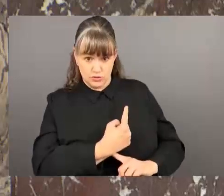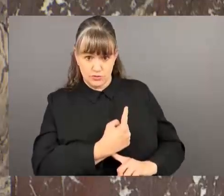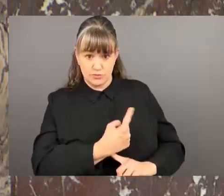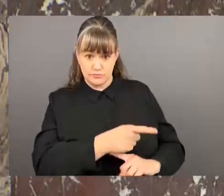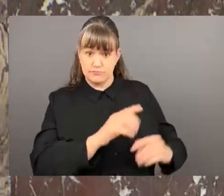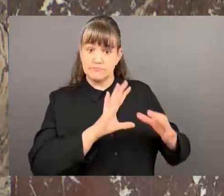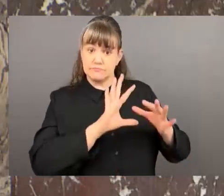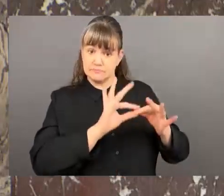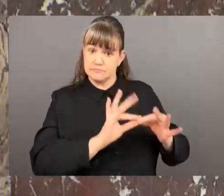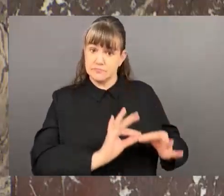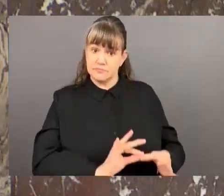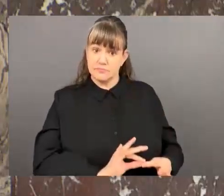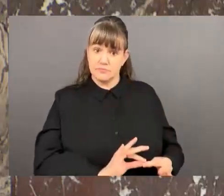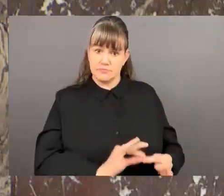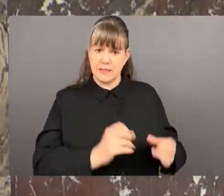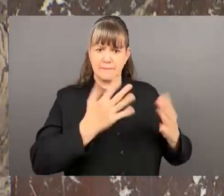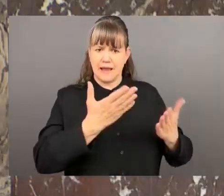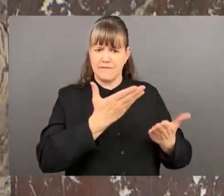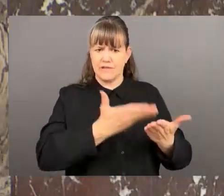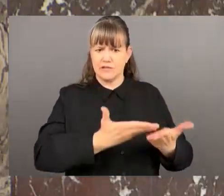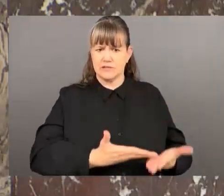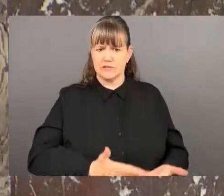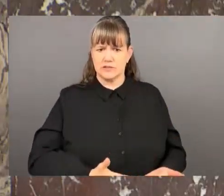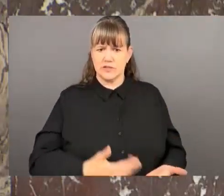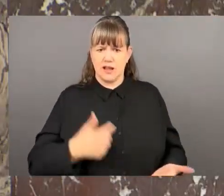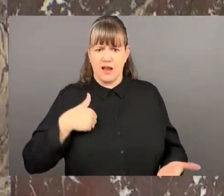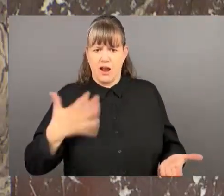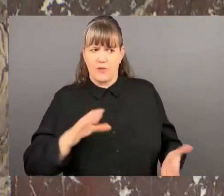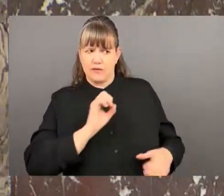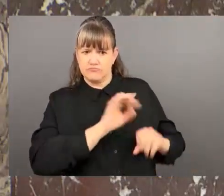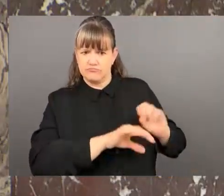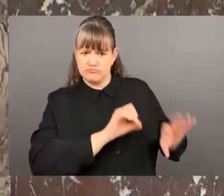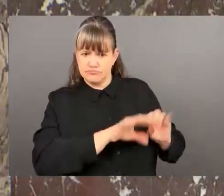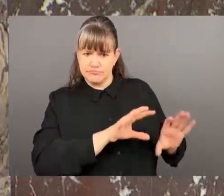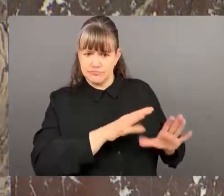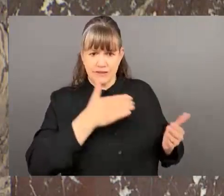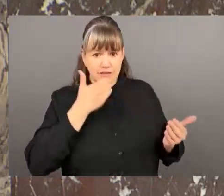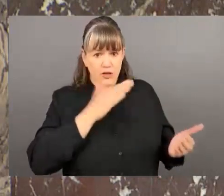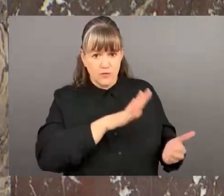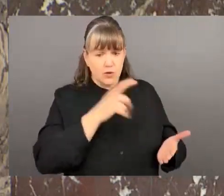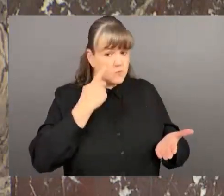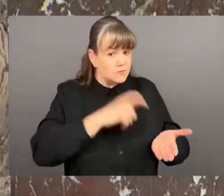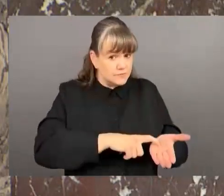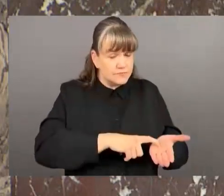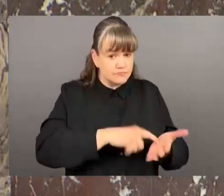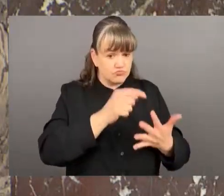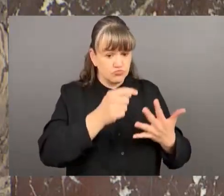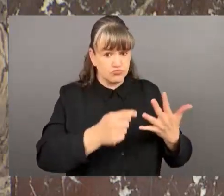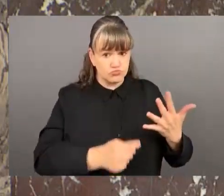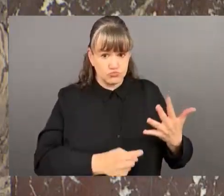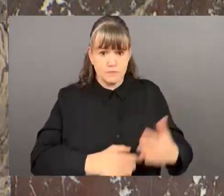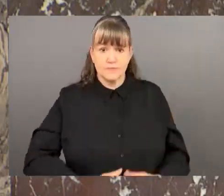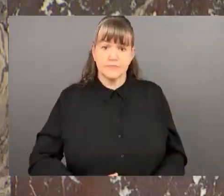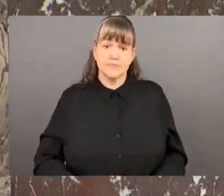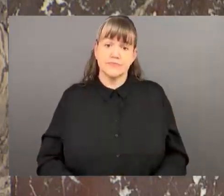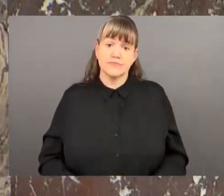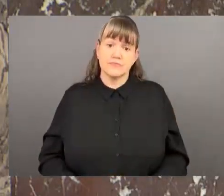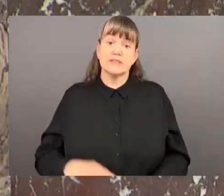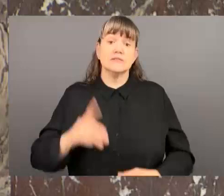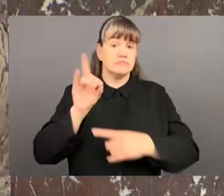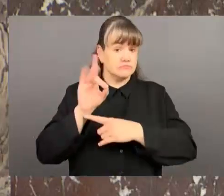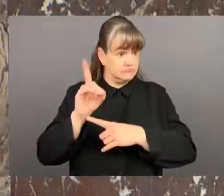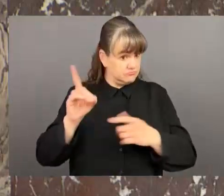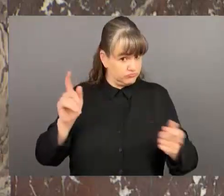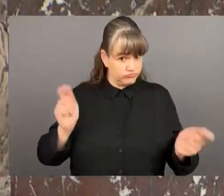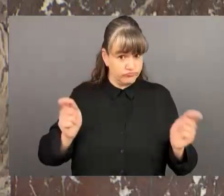member previously, which I appreciate the acknowledgement on. We made changes after this tragic death to the RTB